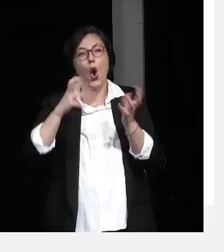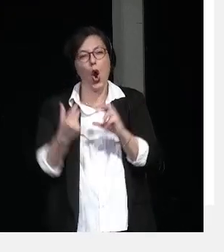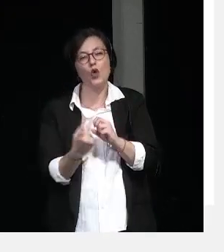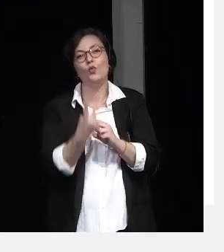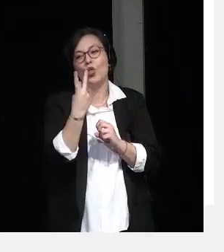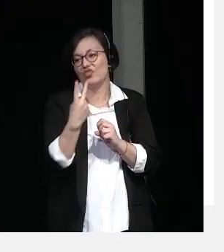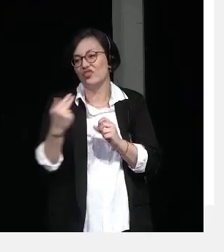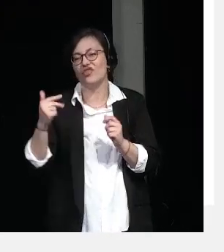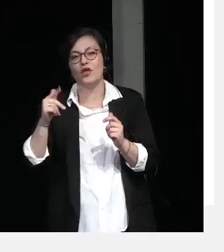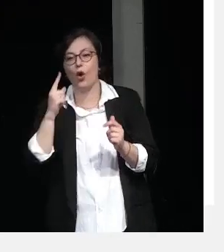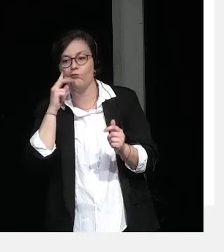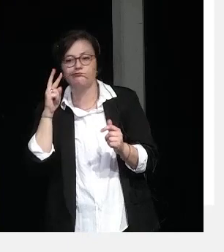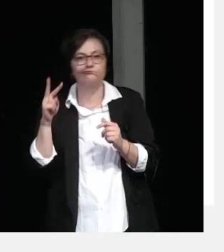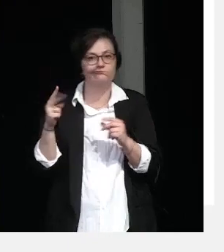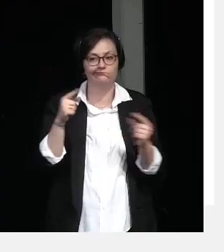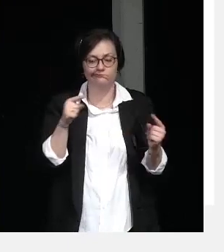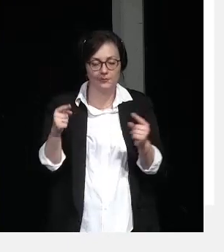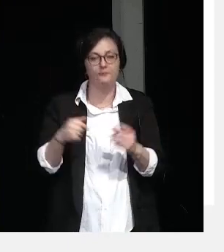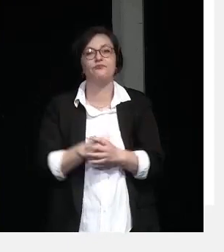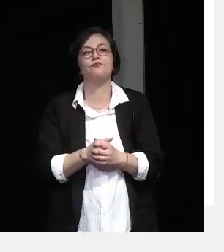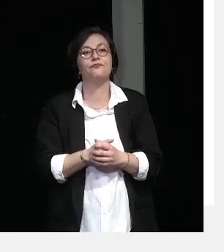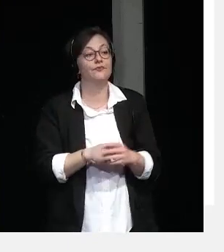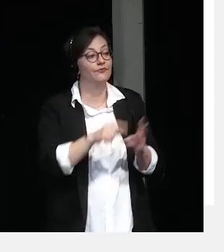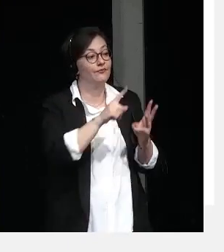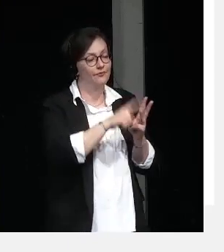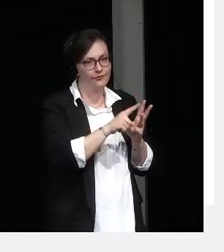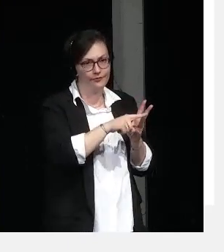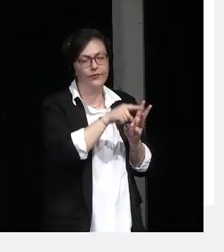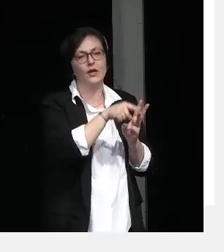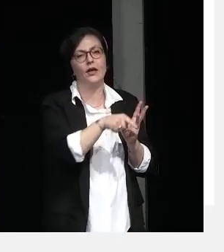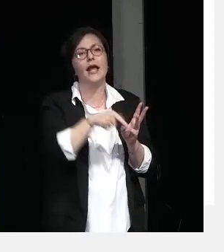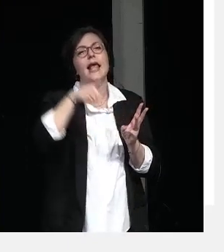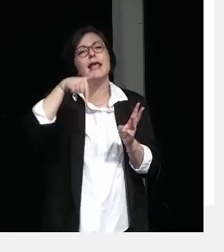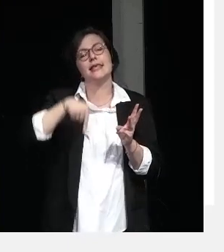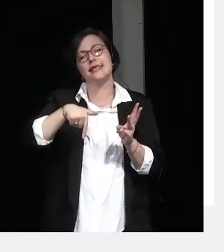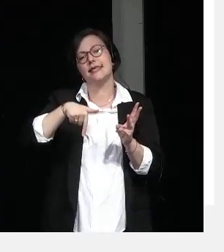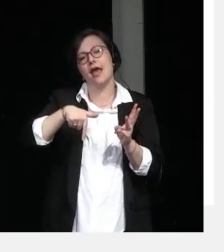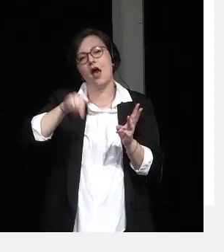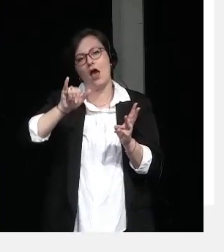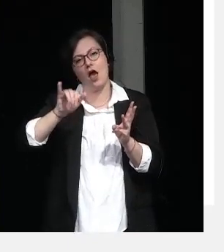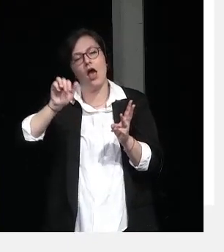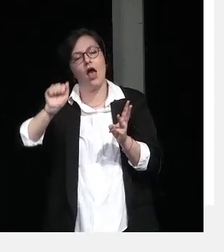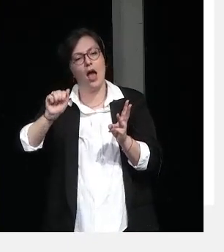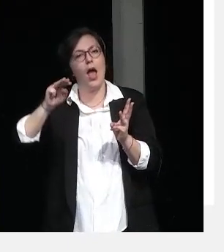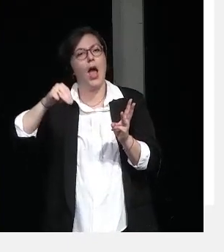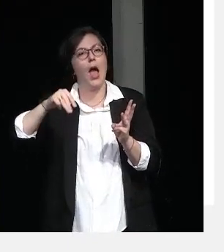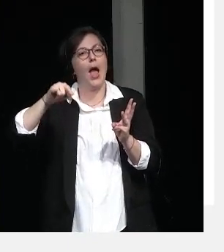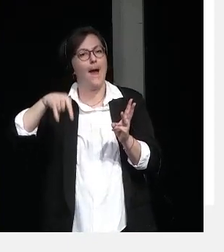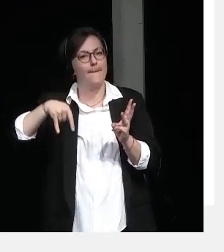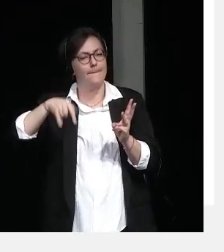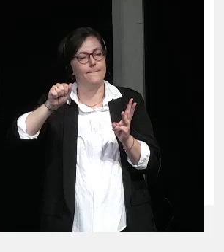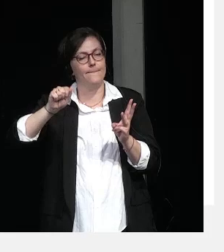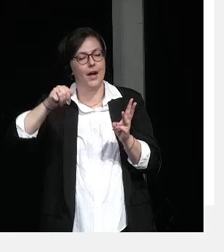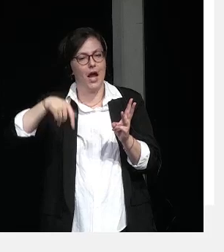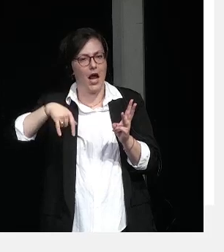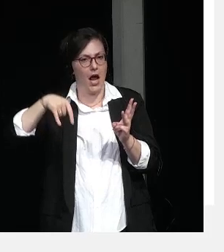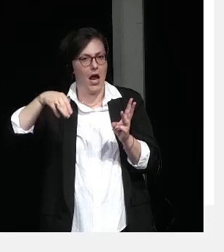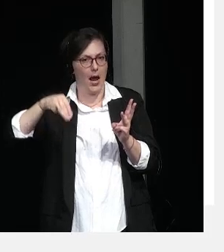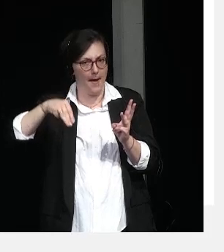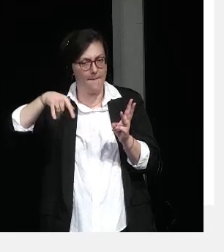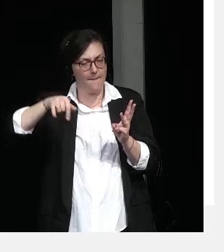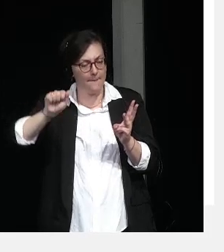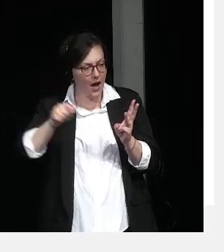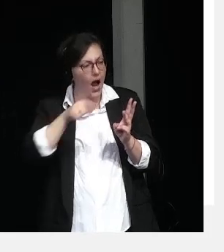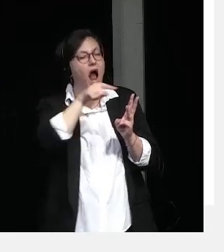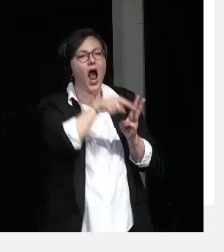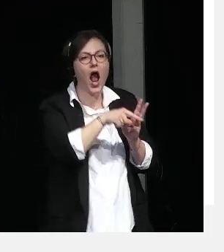you're the head of school. She's the head of school of Pinewood American International School and the vice president of the